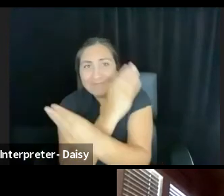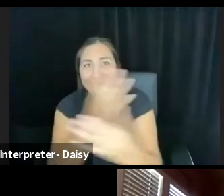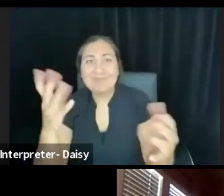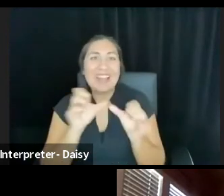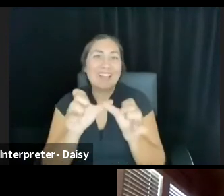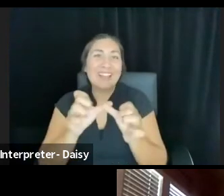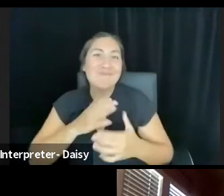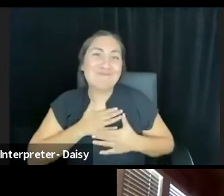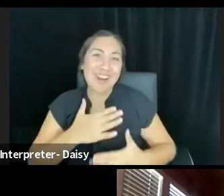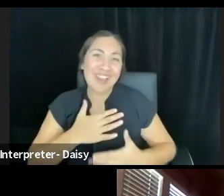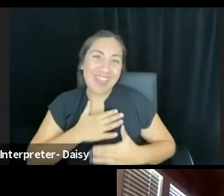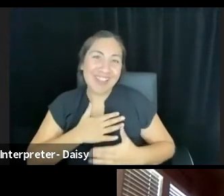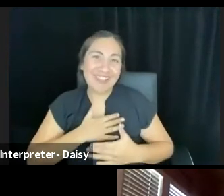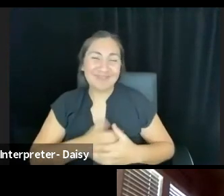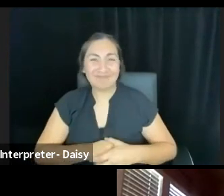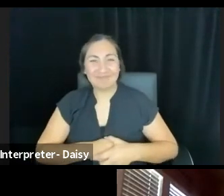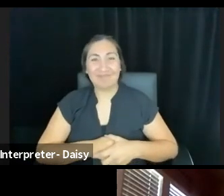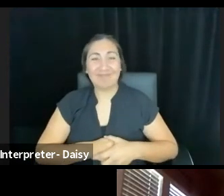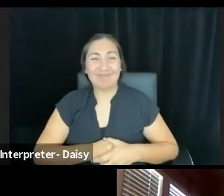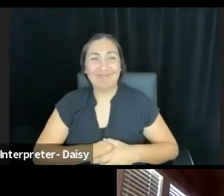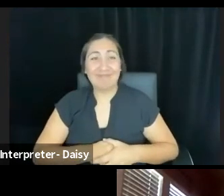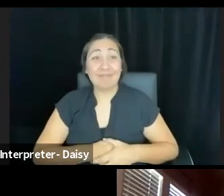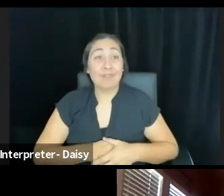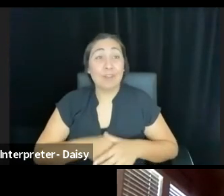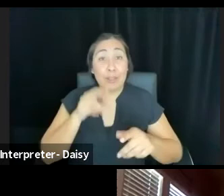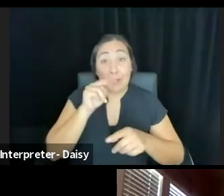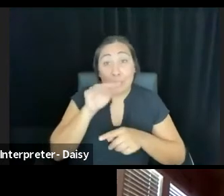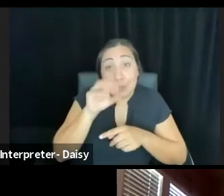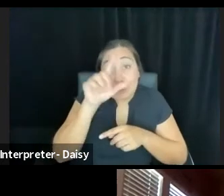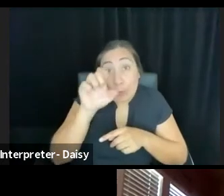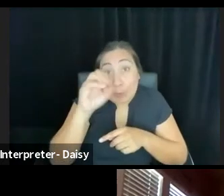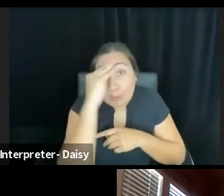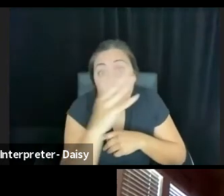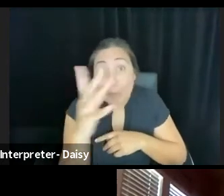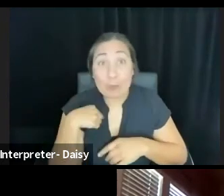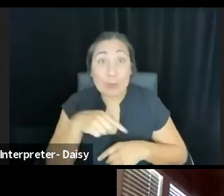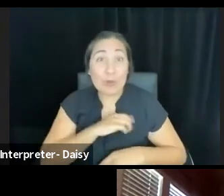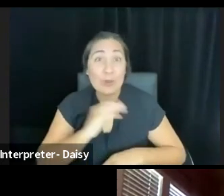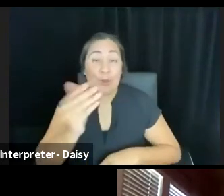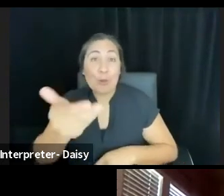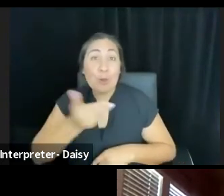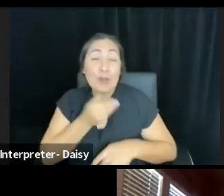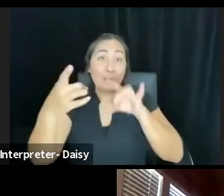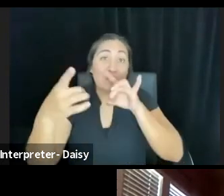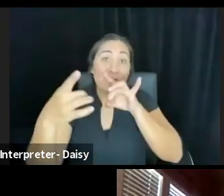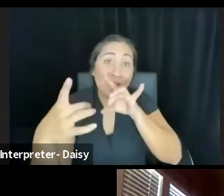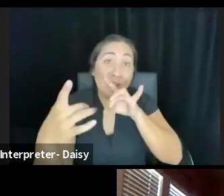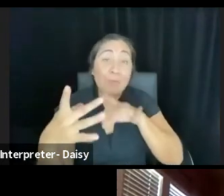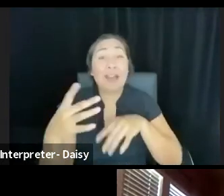We welcome feedback and suggestions for next week's Tive. So if you have it, send it to